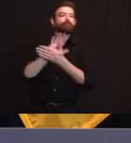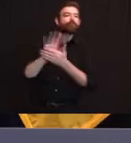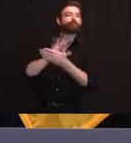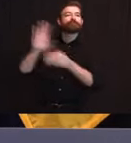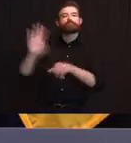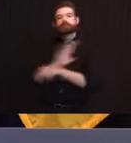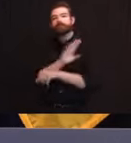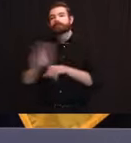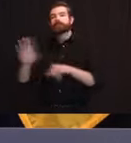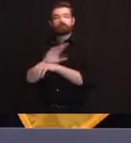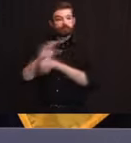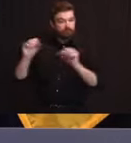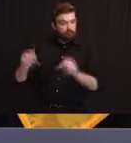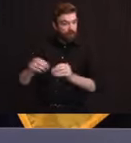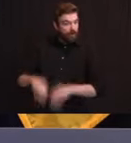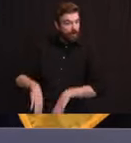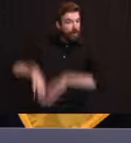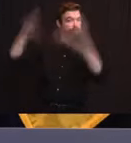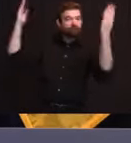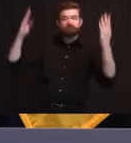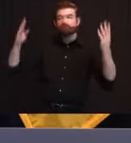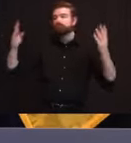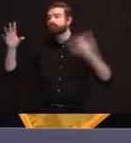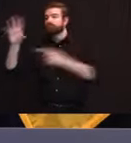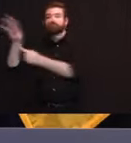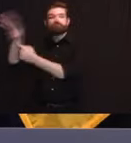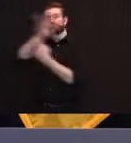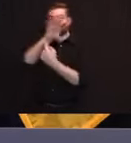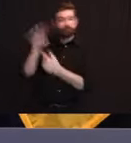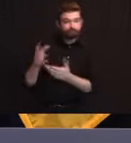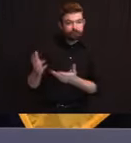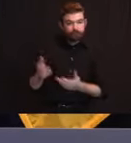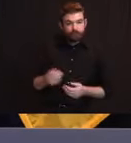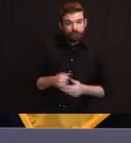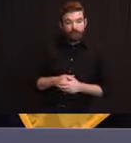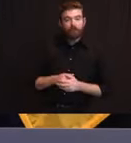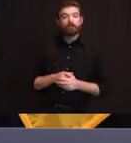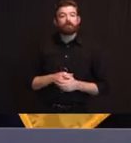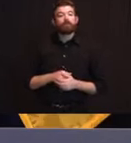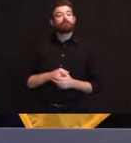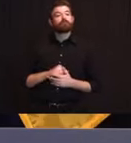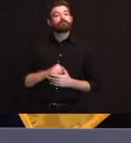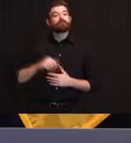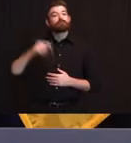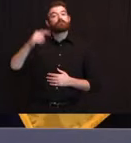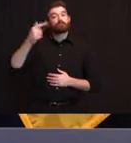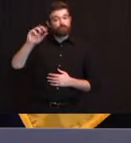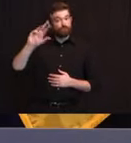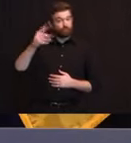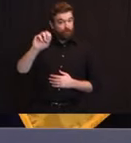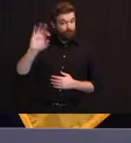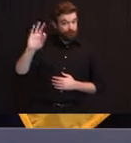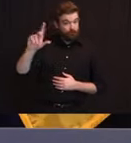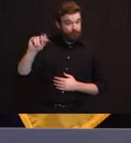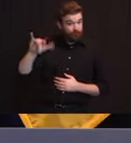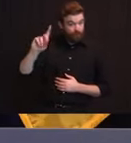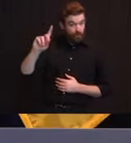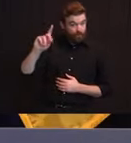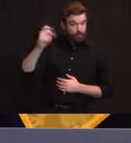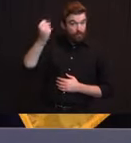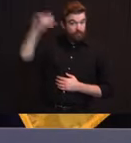George Floyd and Black Lives Matter protests that Trump and others get to shift blame for the outbreak to you and other big city blue